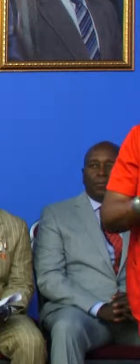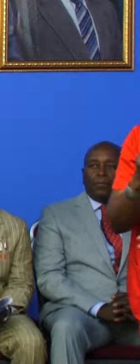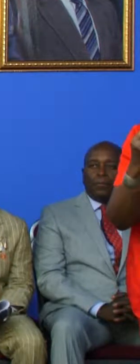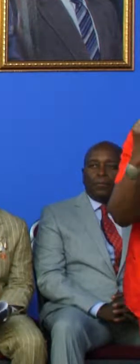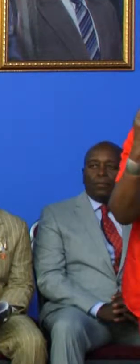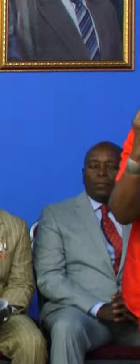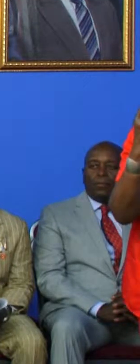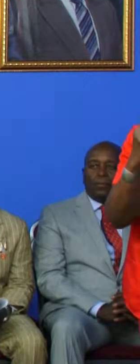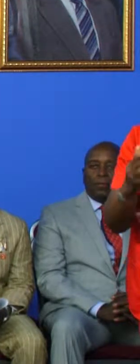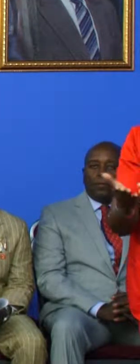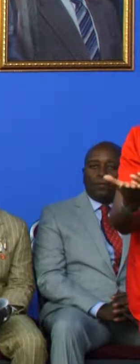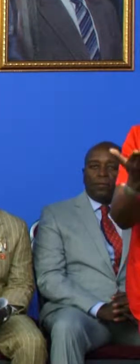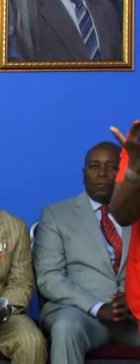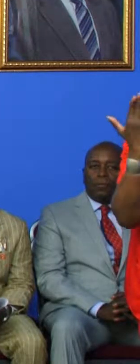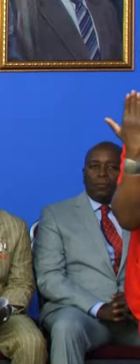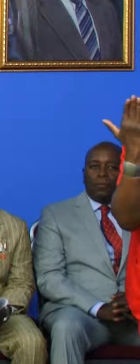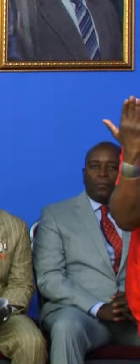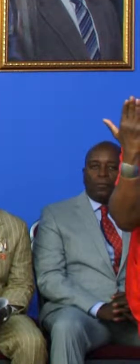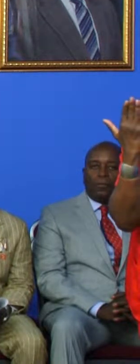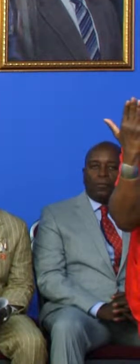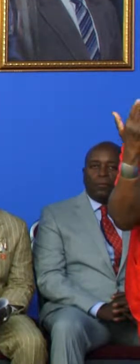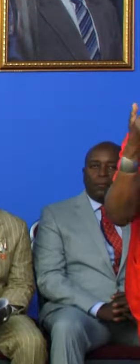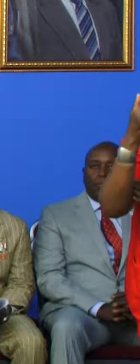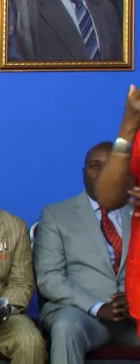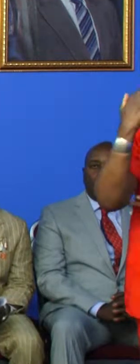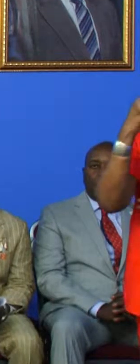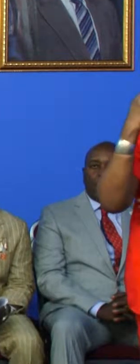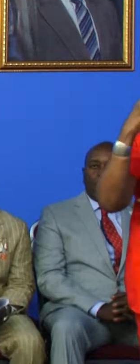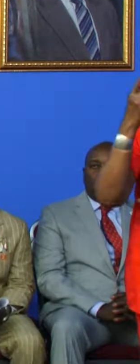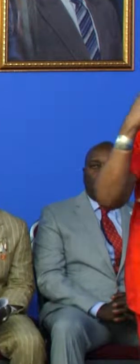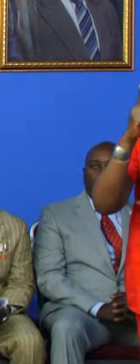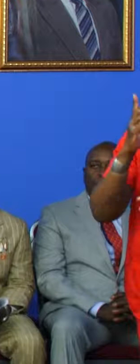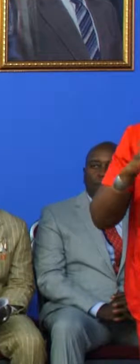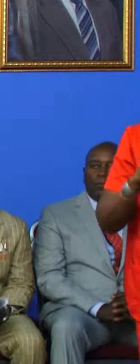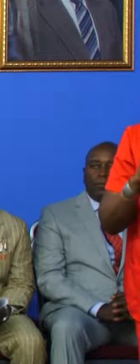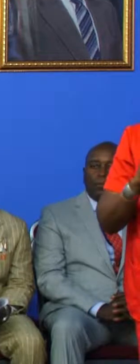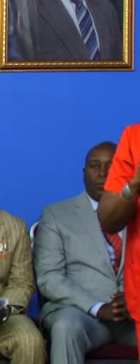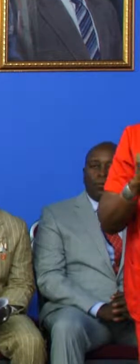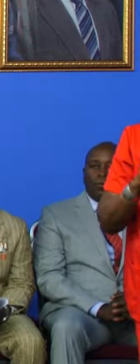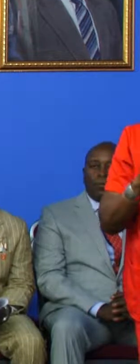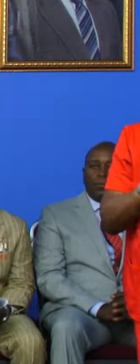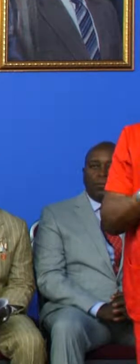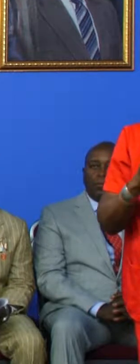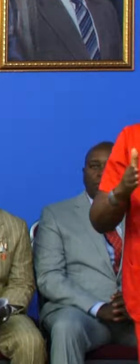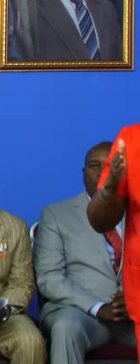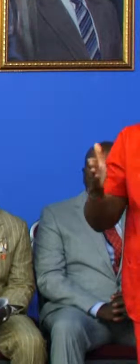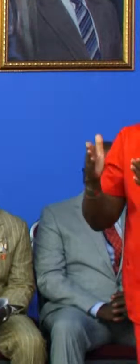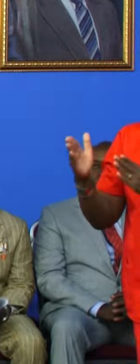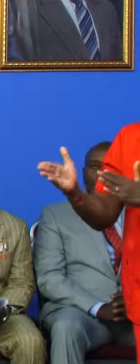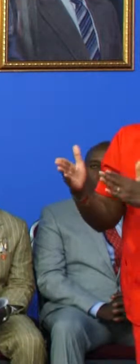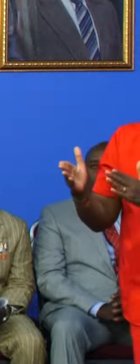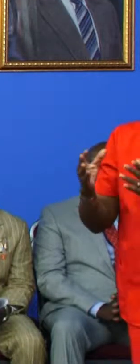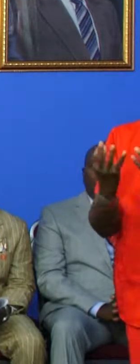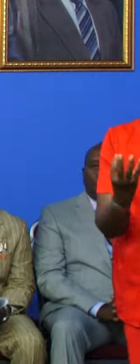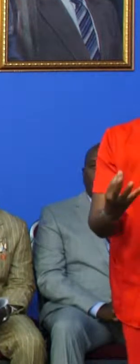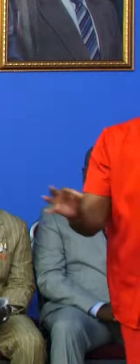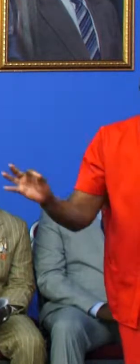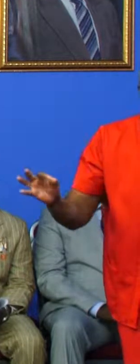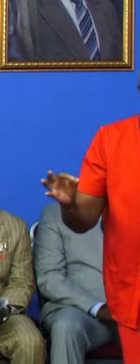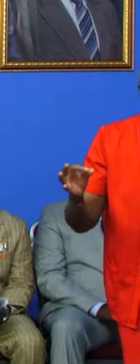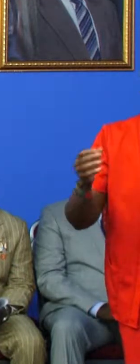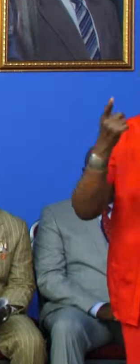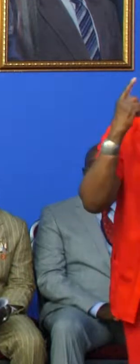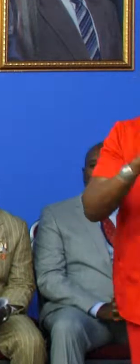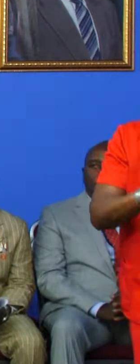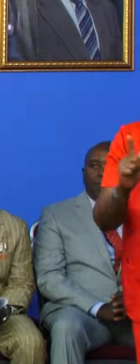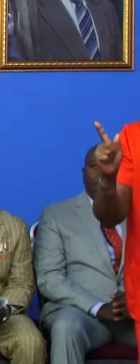o'clock a.m. The purpose of our meeting is planning of our fifth Saturday forum right here at the House of Justice on affordable housing on next